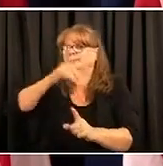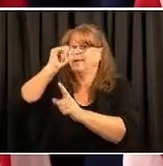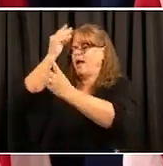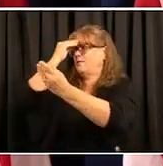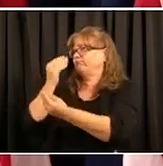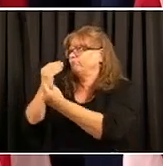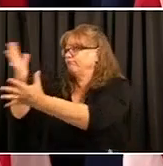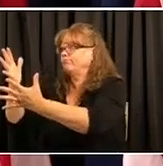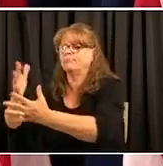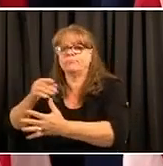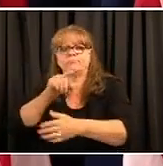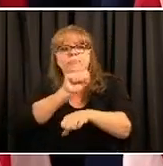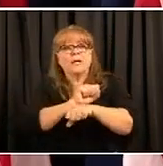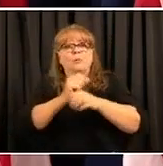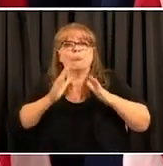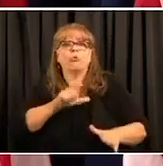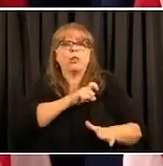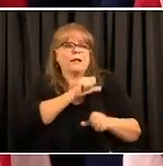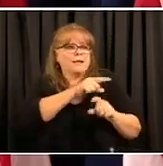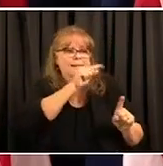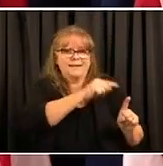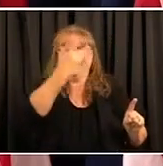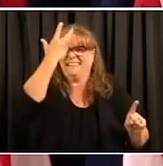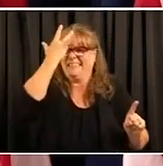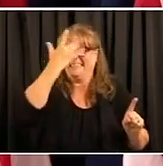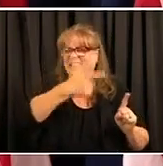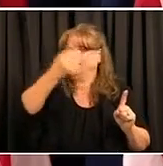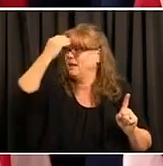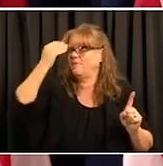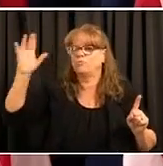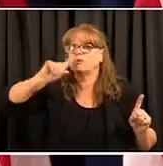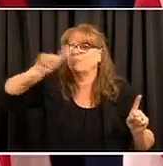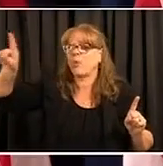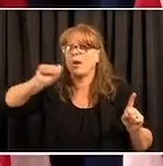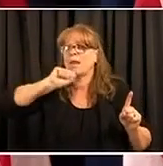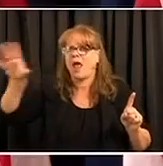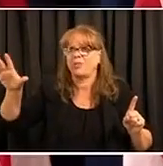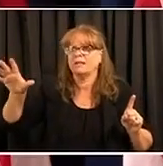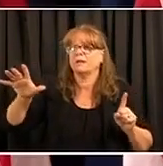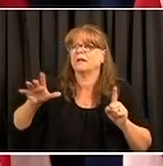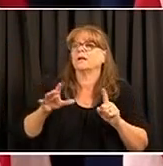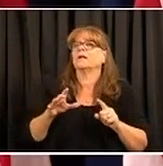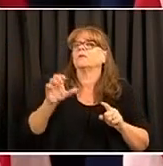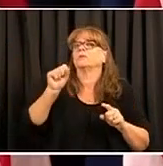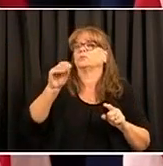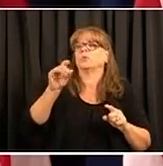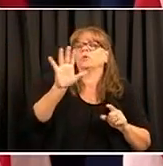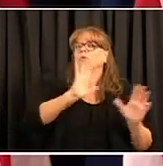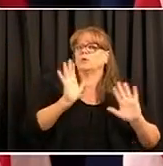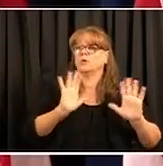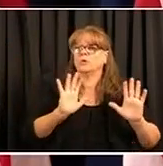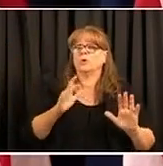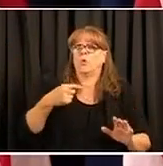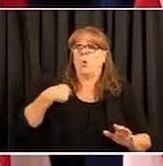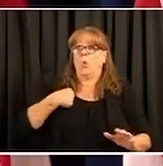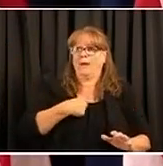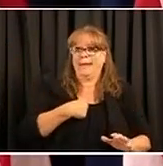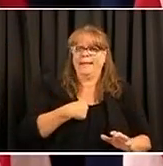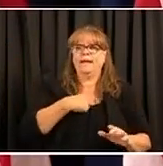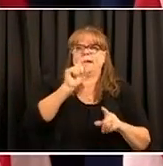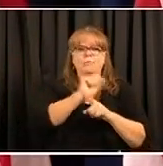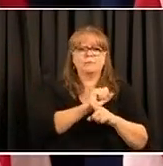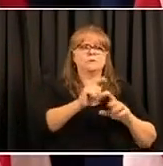role of policing in preventing large gatherings. So there have been large illegal parties. Ideally, the law